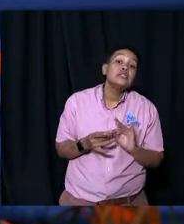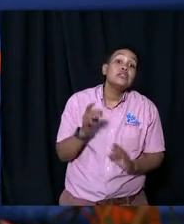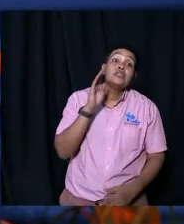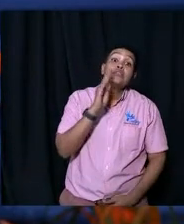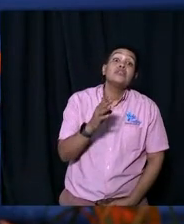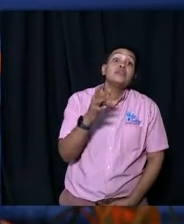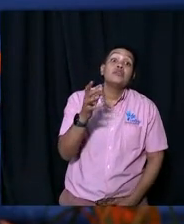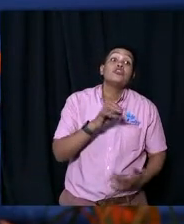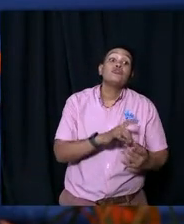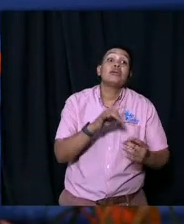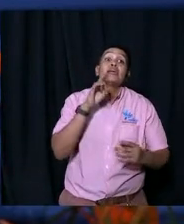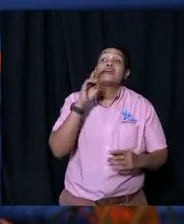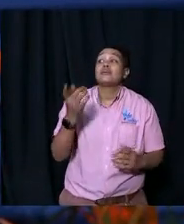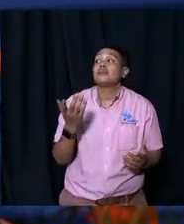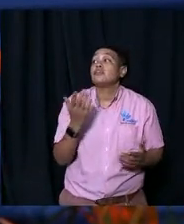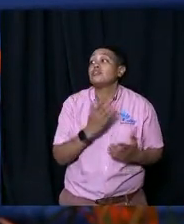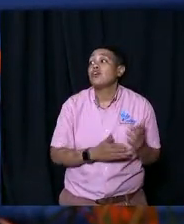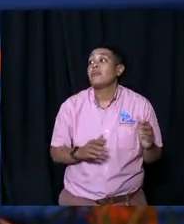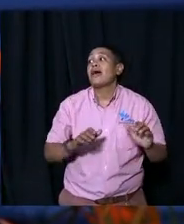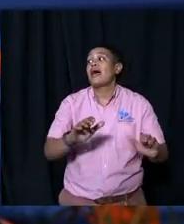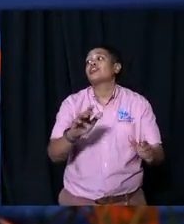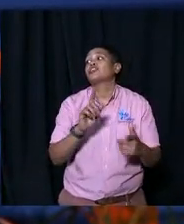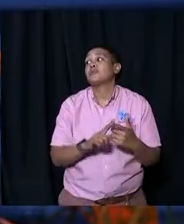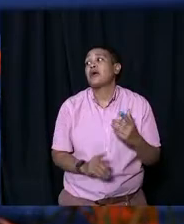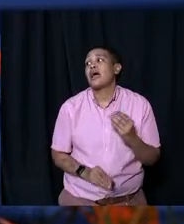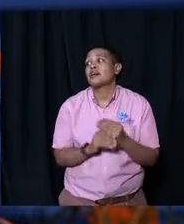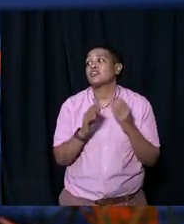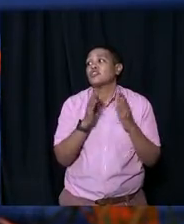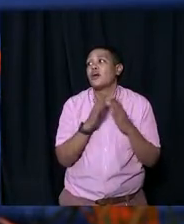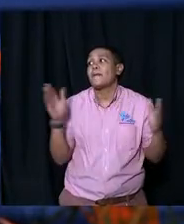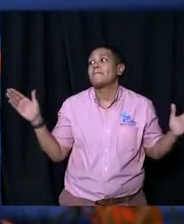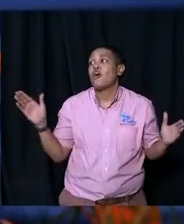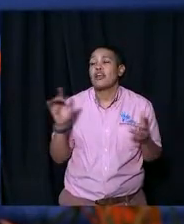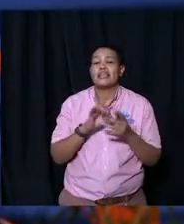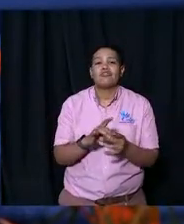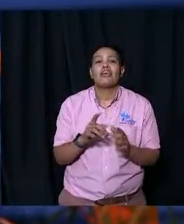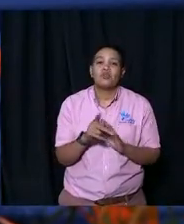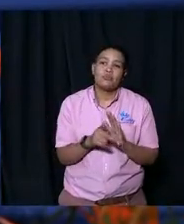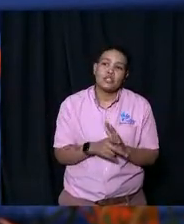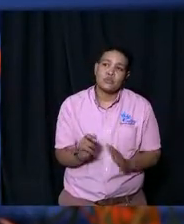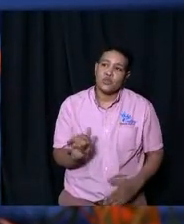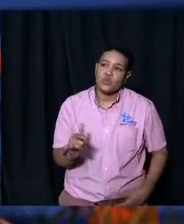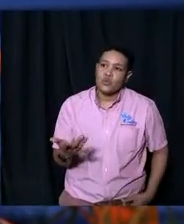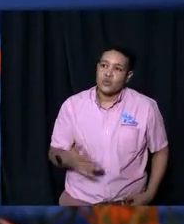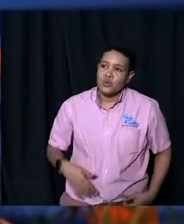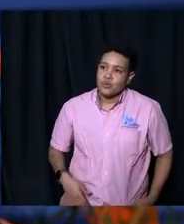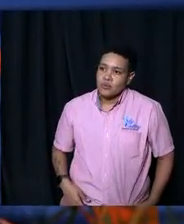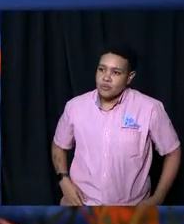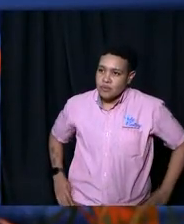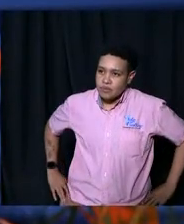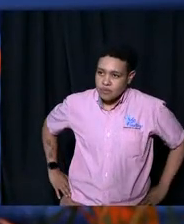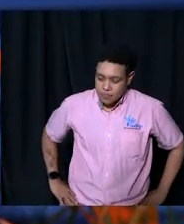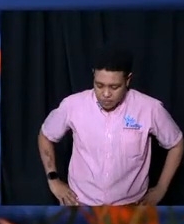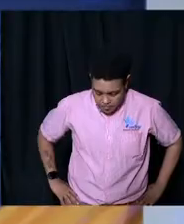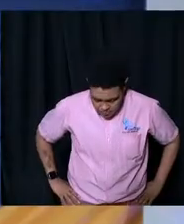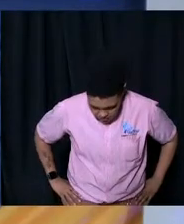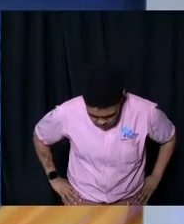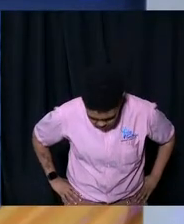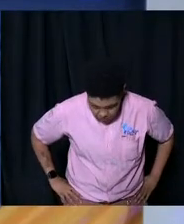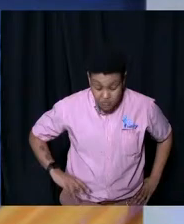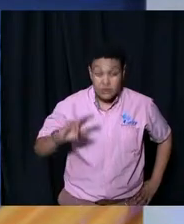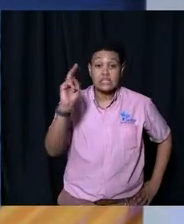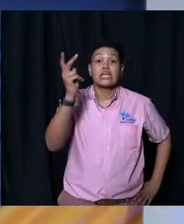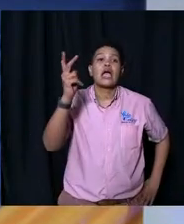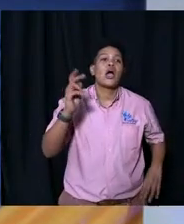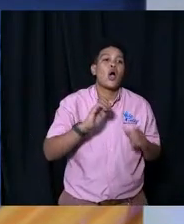terms of in detail to some actions as well as broadly in principle. And the second part, how